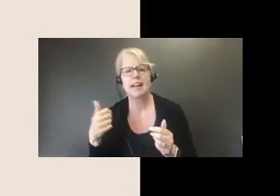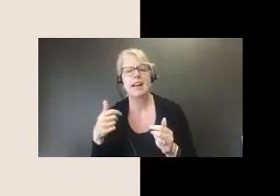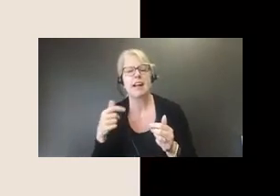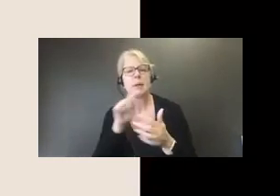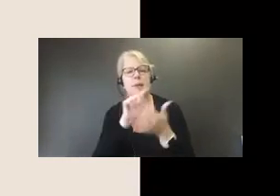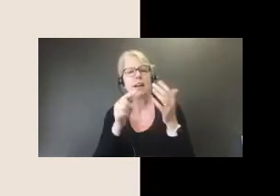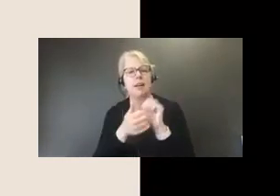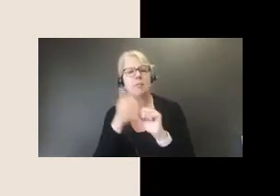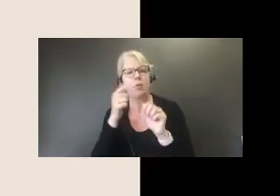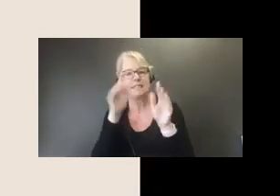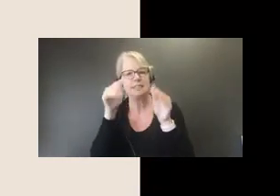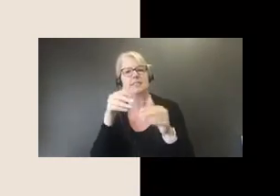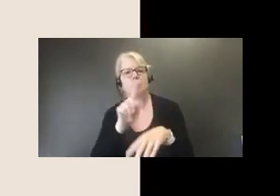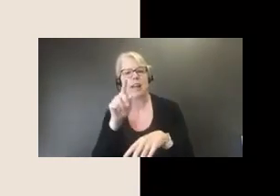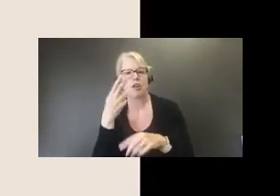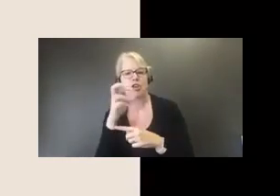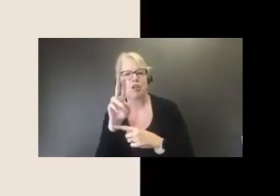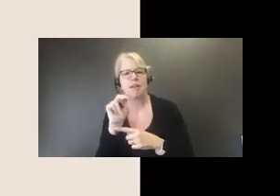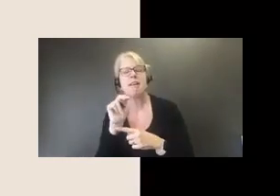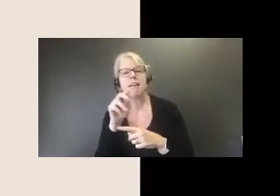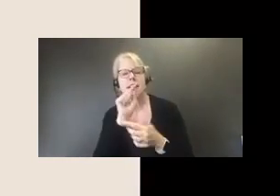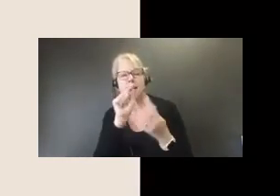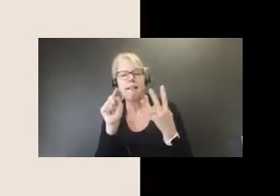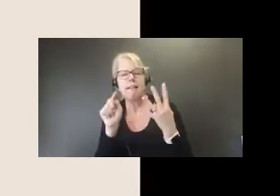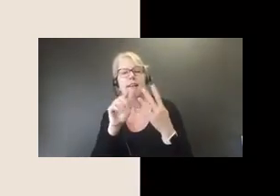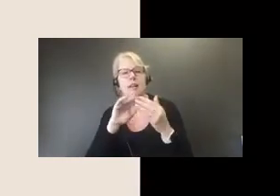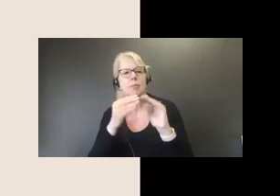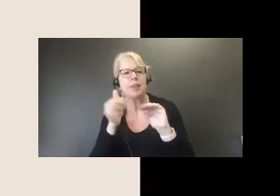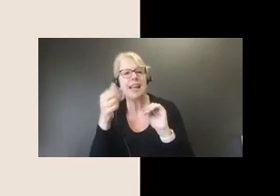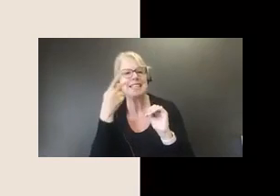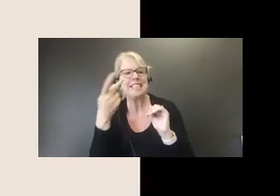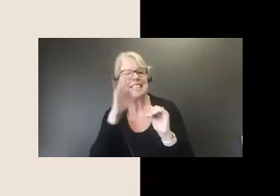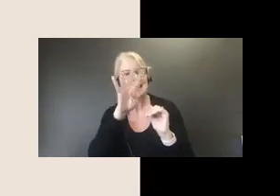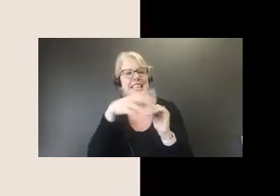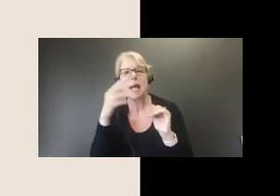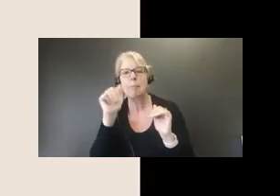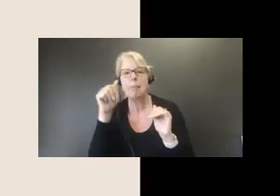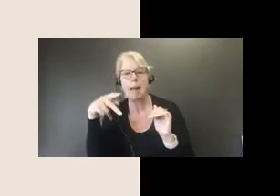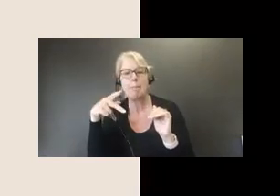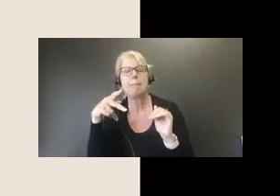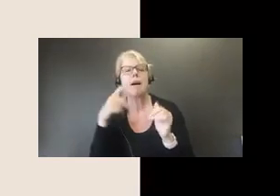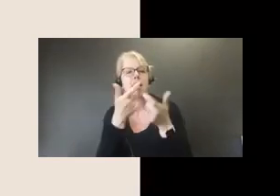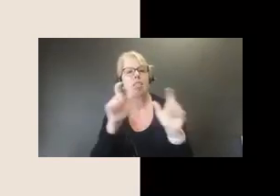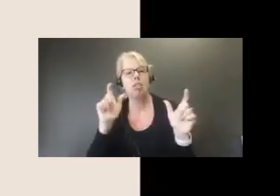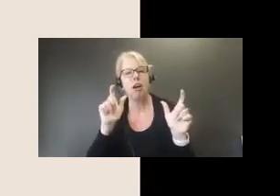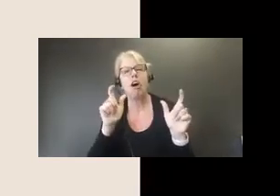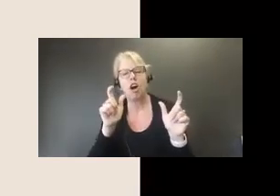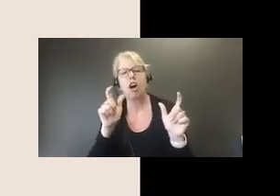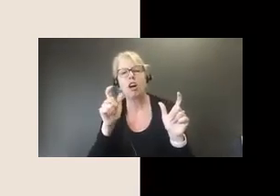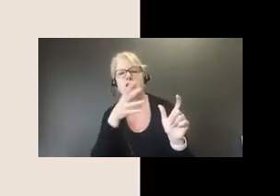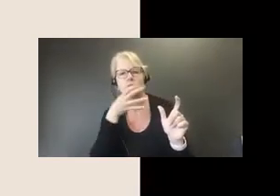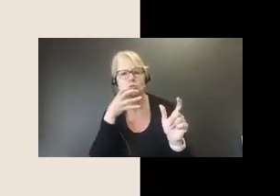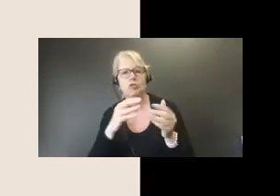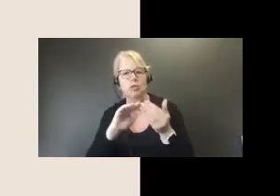Huron, but in these communities, in this little zone that you see the map there, large rural population, and we